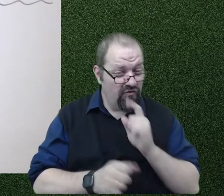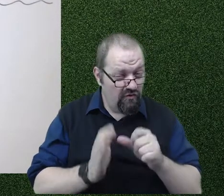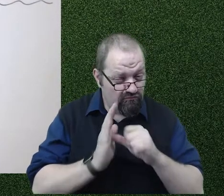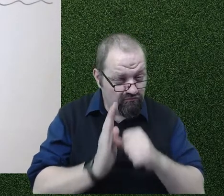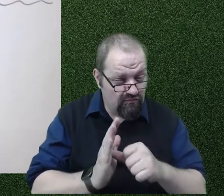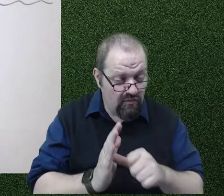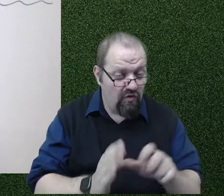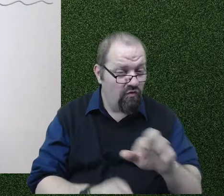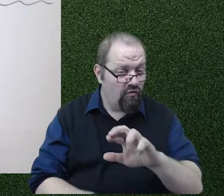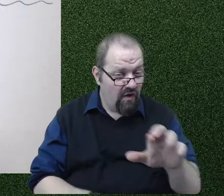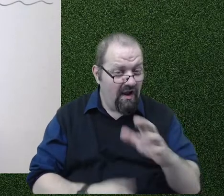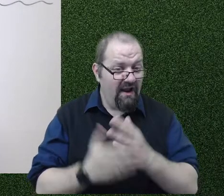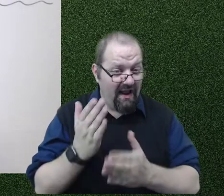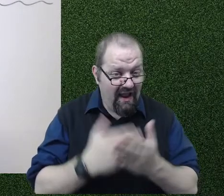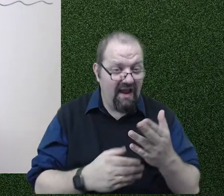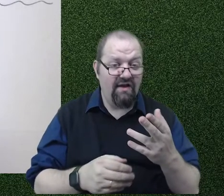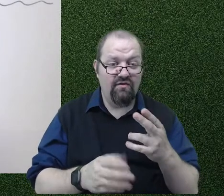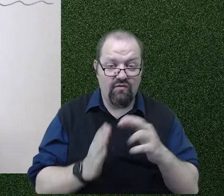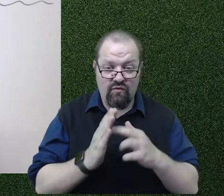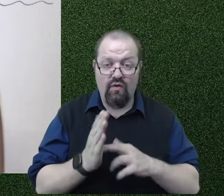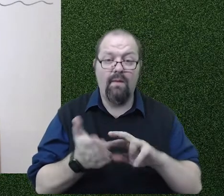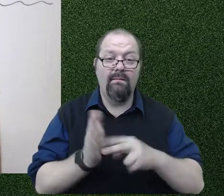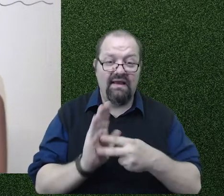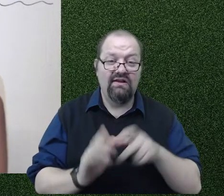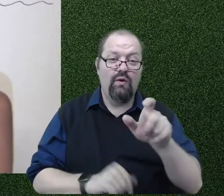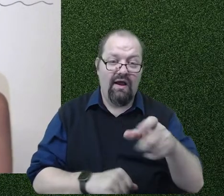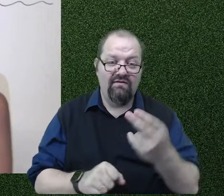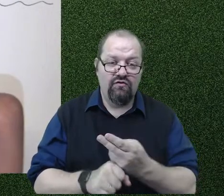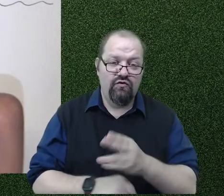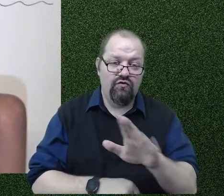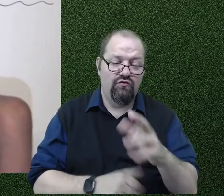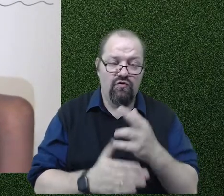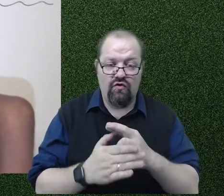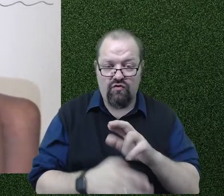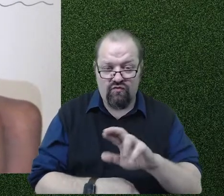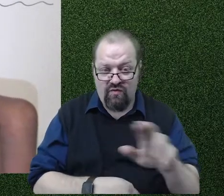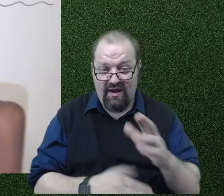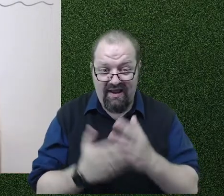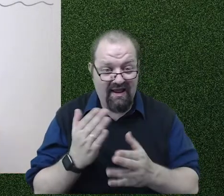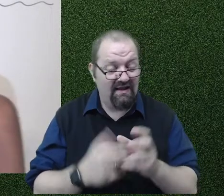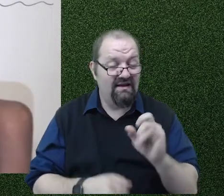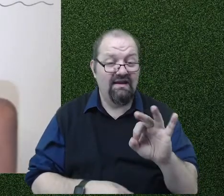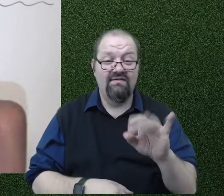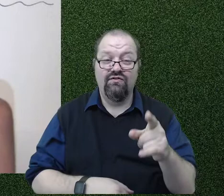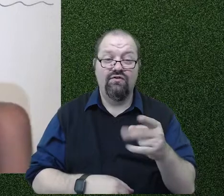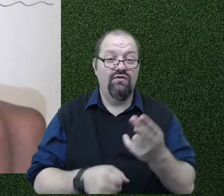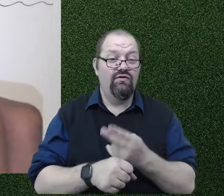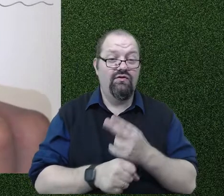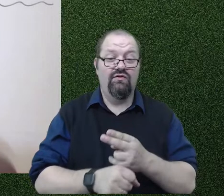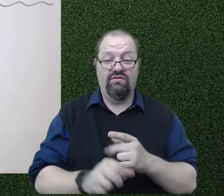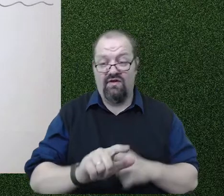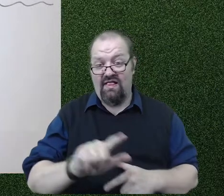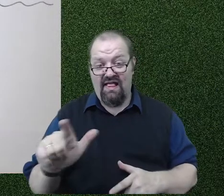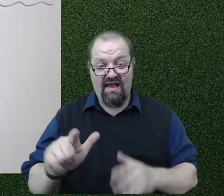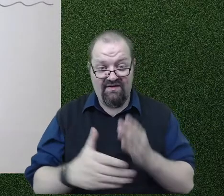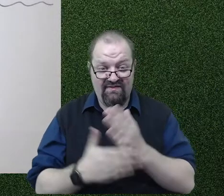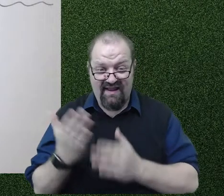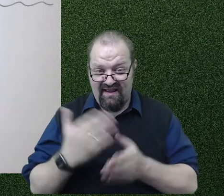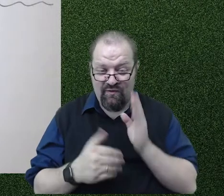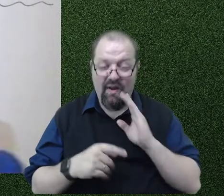So use your right hand. If you use your left hand, you will get the opposite of the right